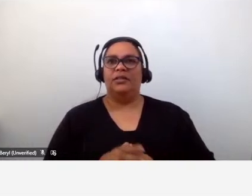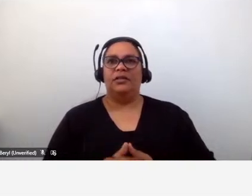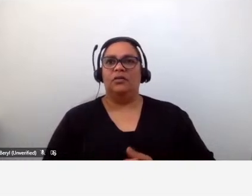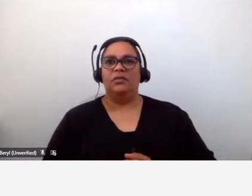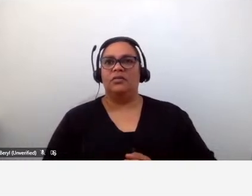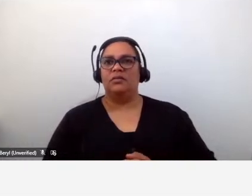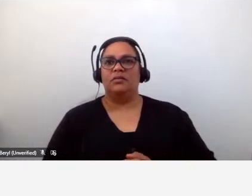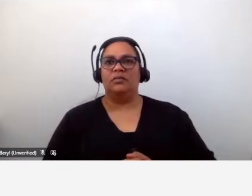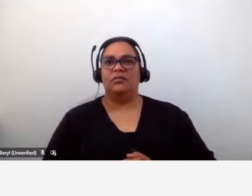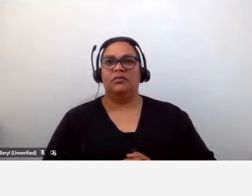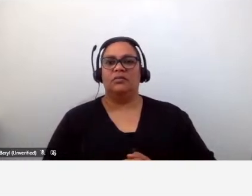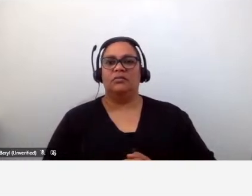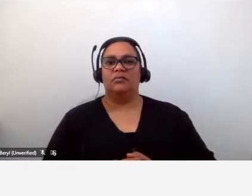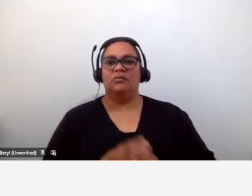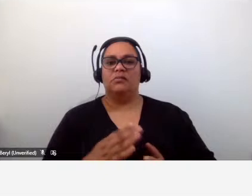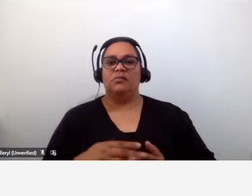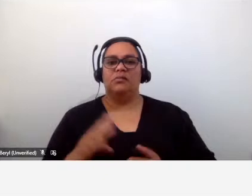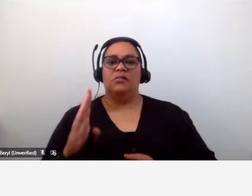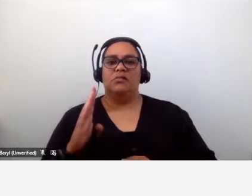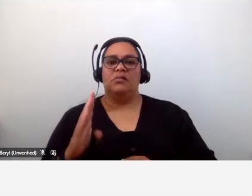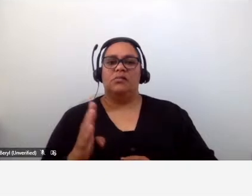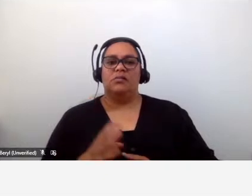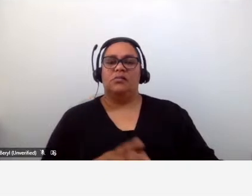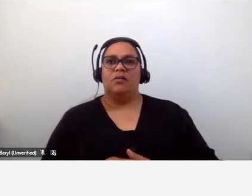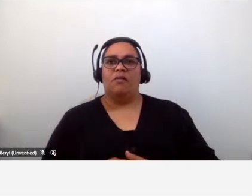Part B.